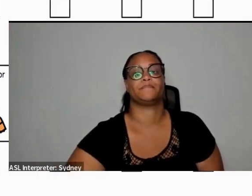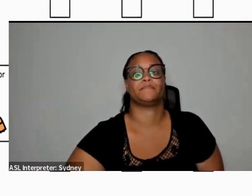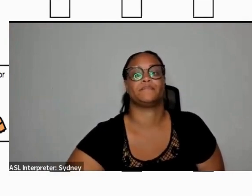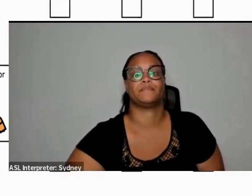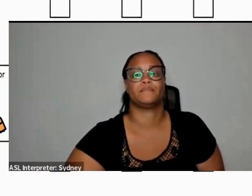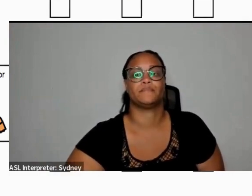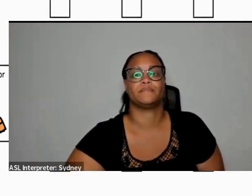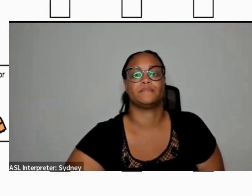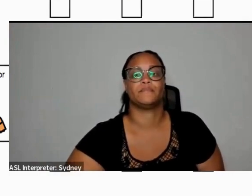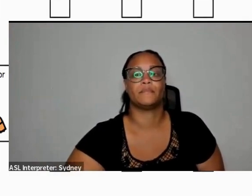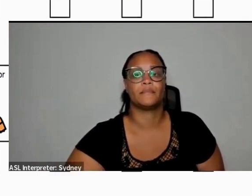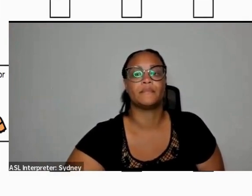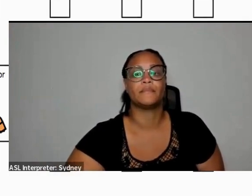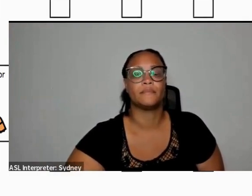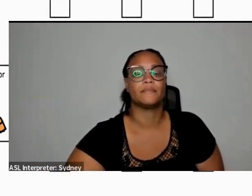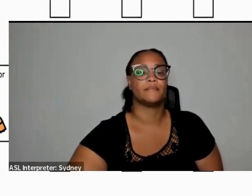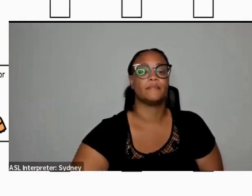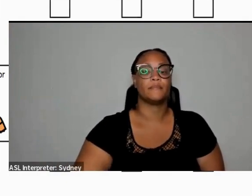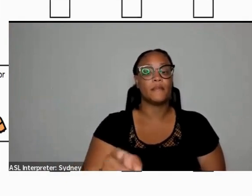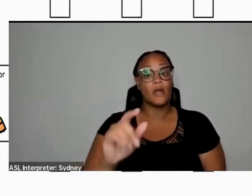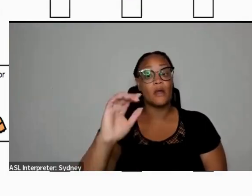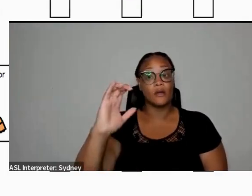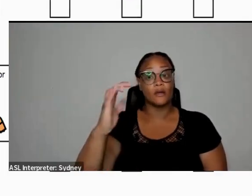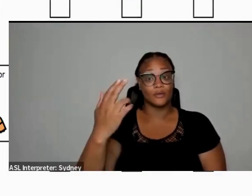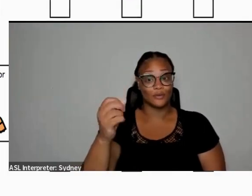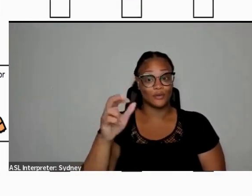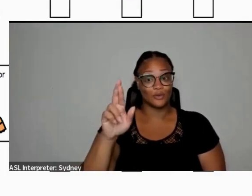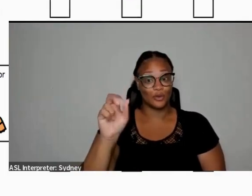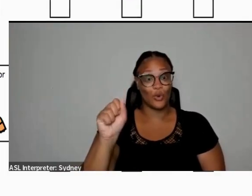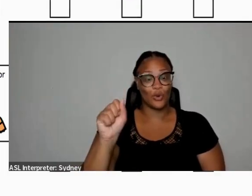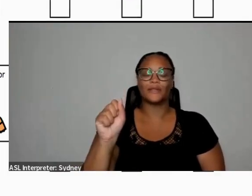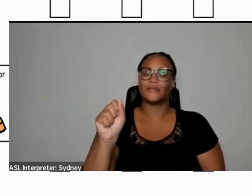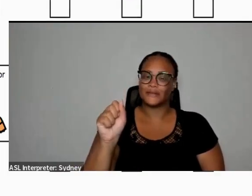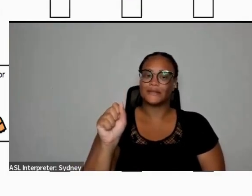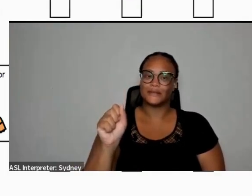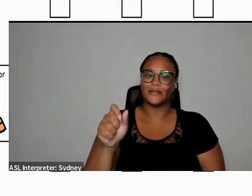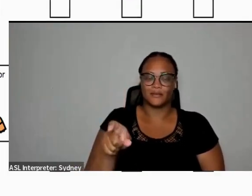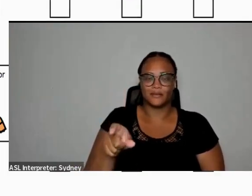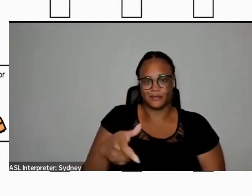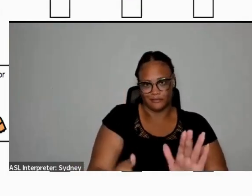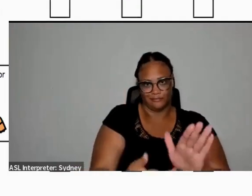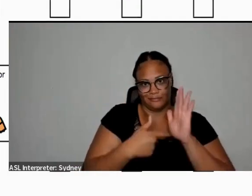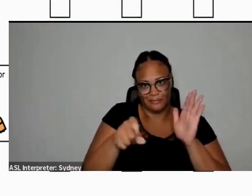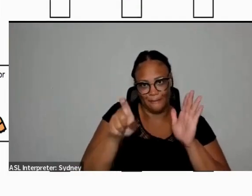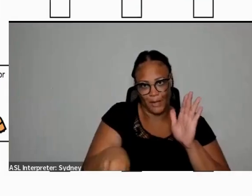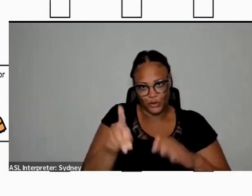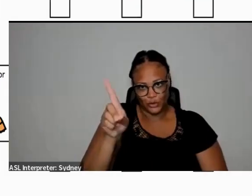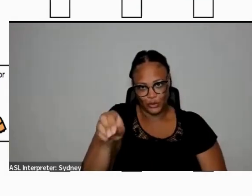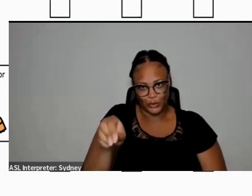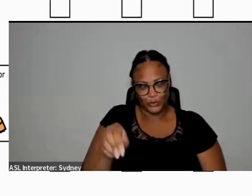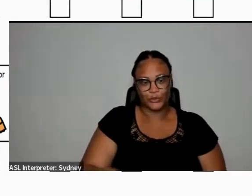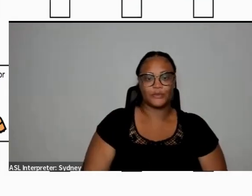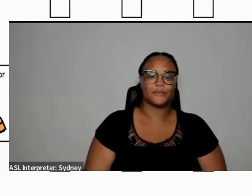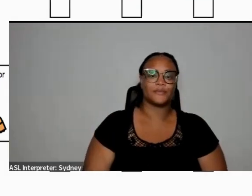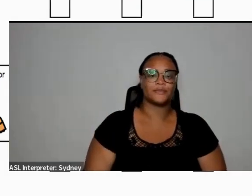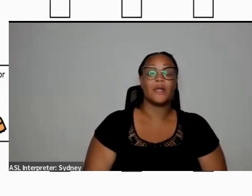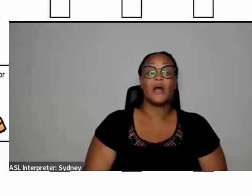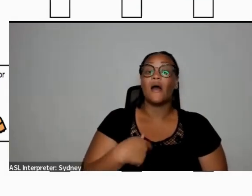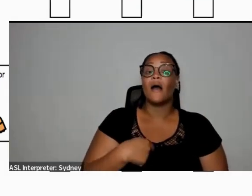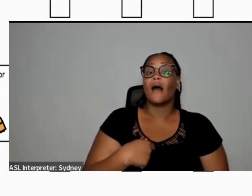chores, and they're called chores for a reason, right? Because we have to do that. I love the sandwich